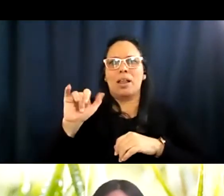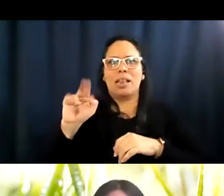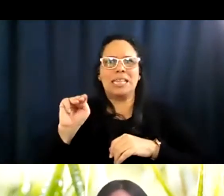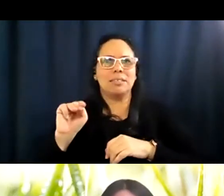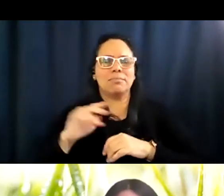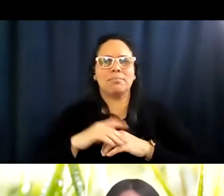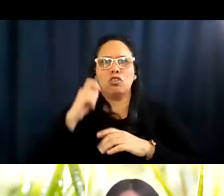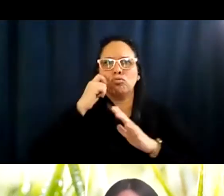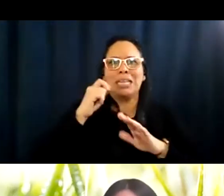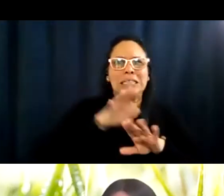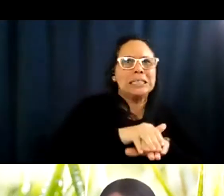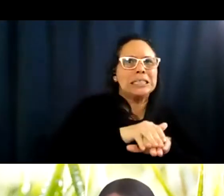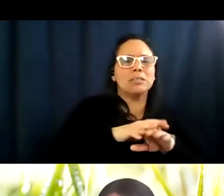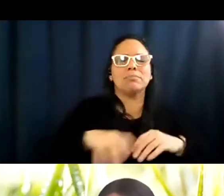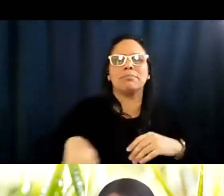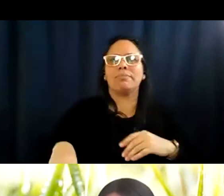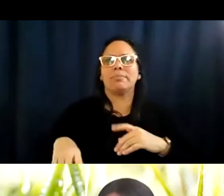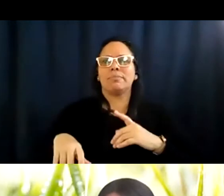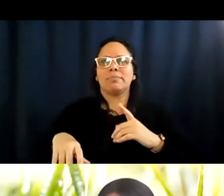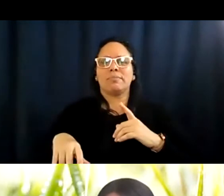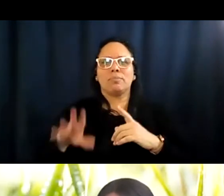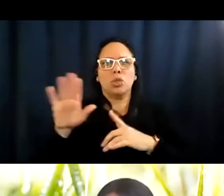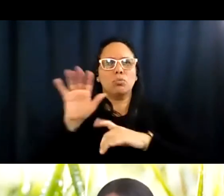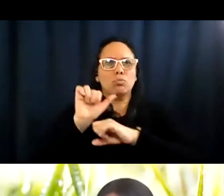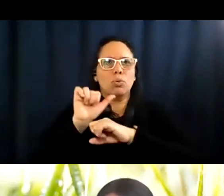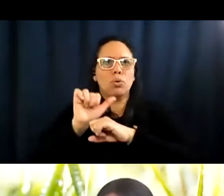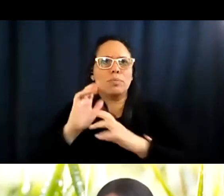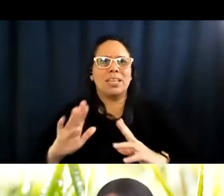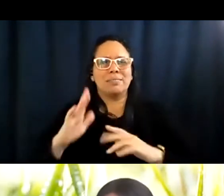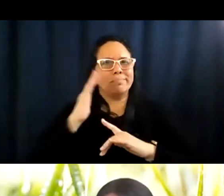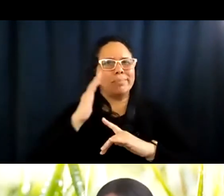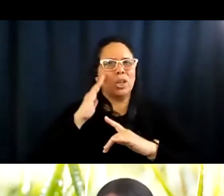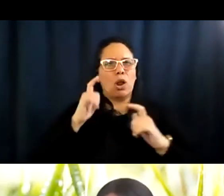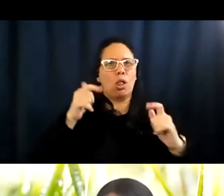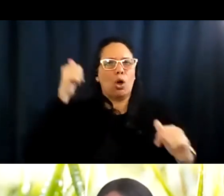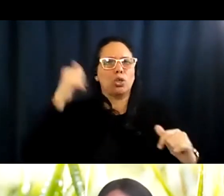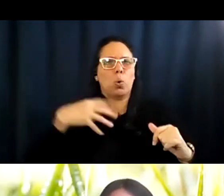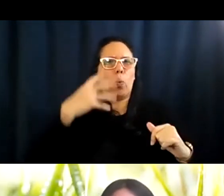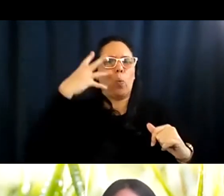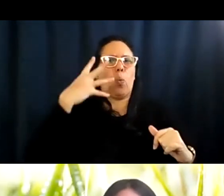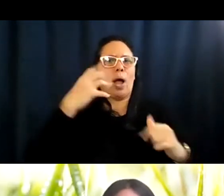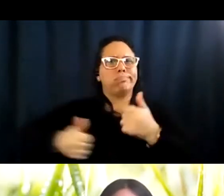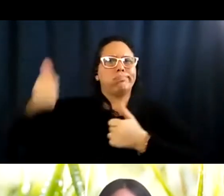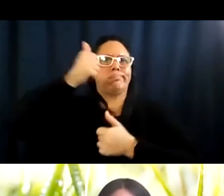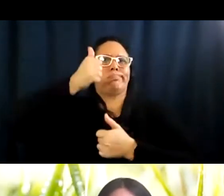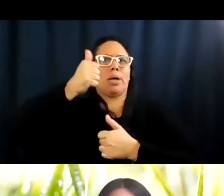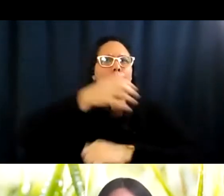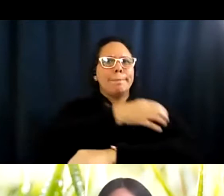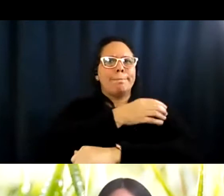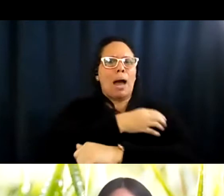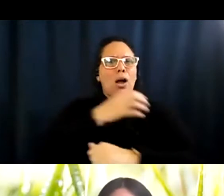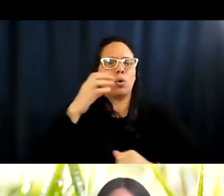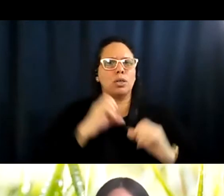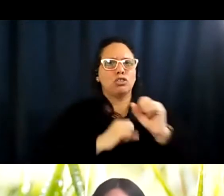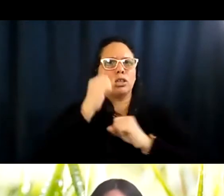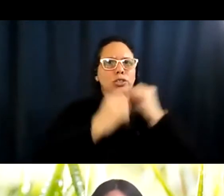odds with her place of employment, the state, and our larger white supremacist power structure, forced to become a so-called